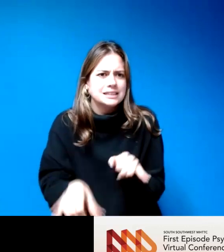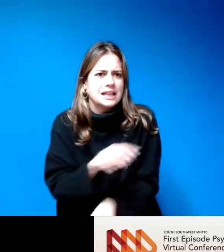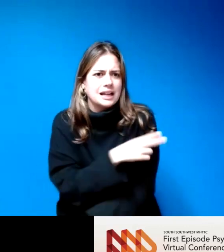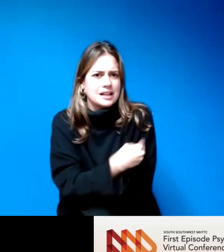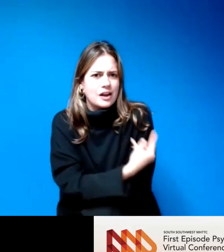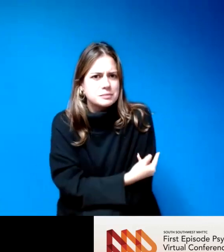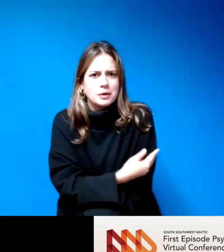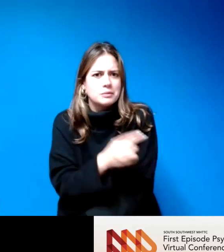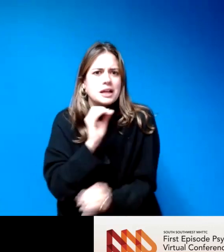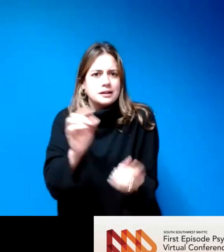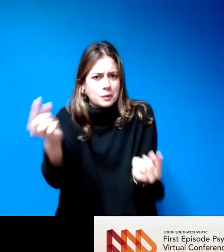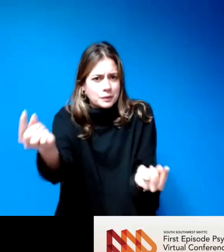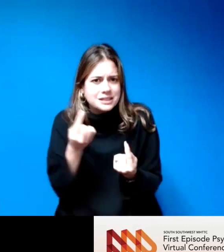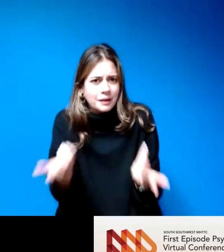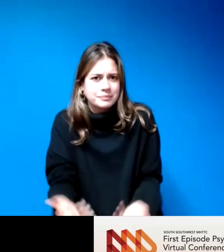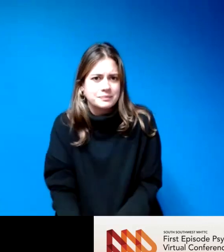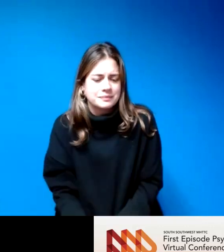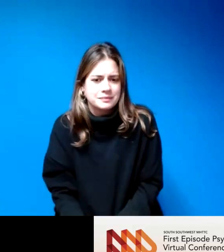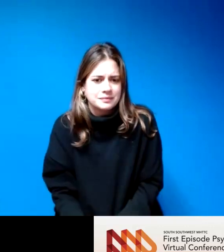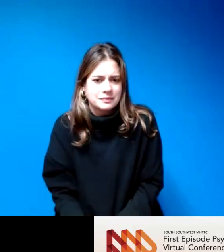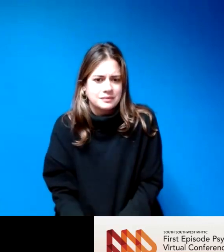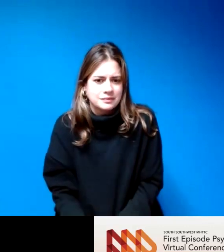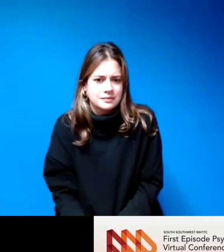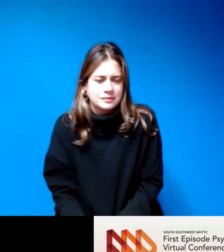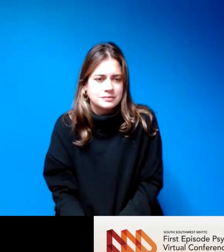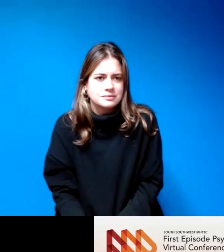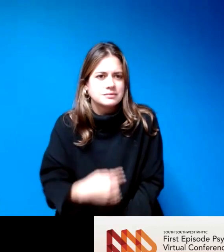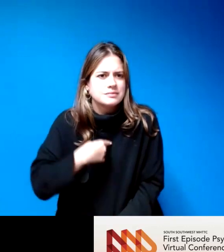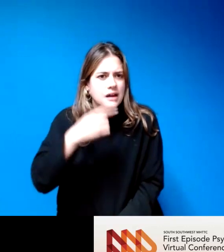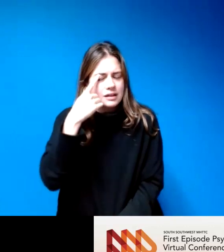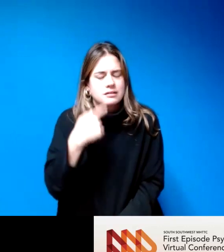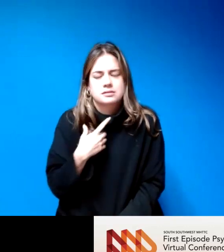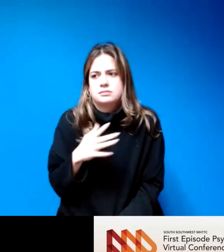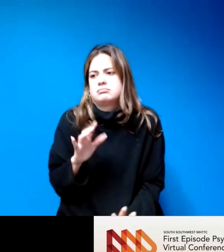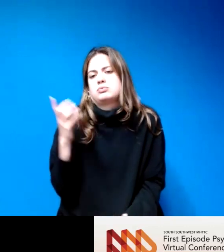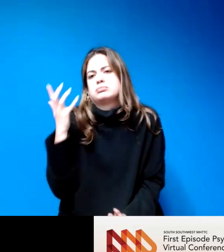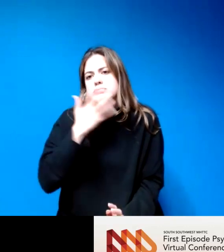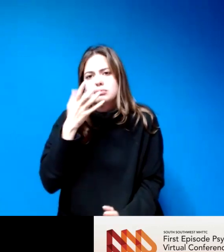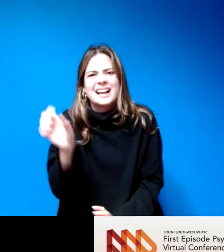called. And I think that's another huge blind spot that we need to